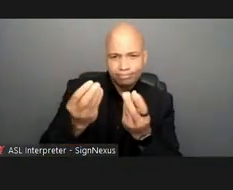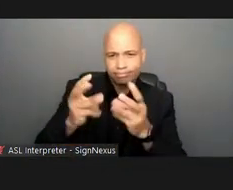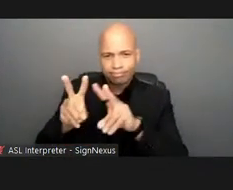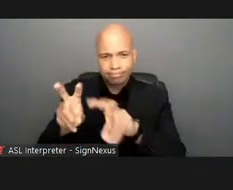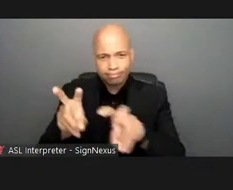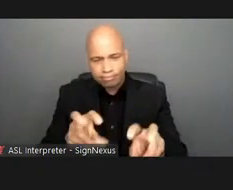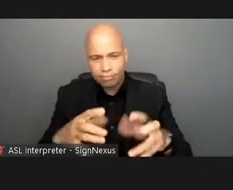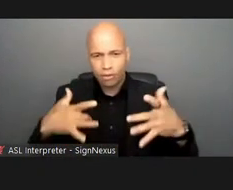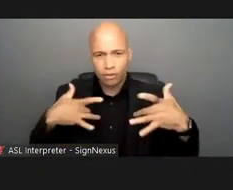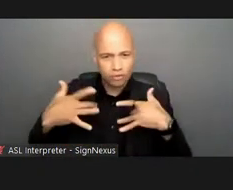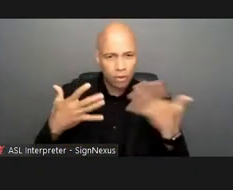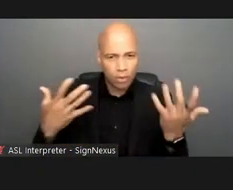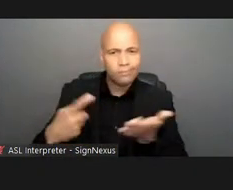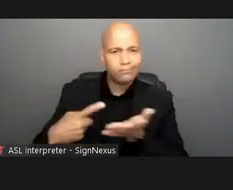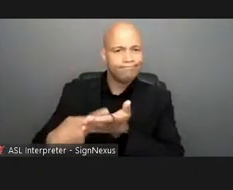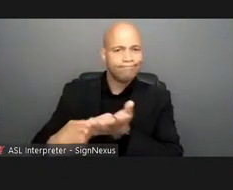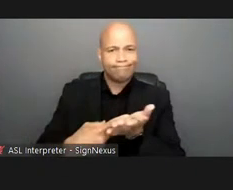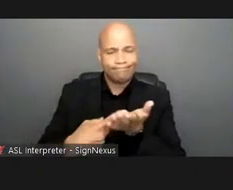concerns